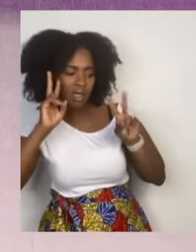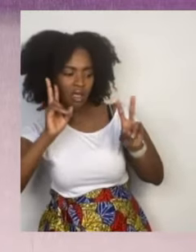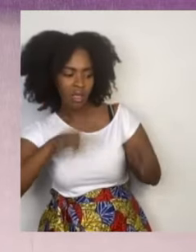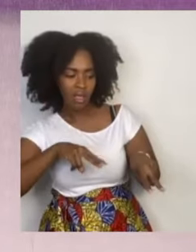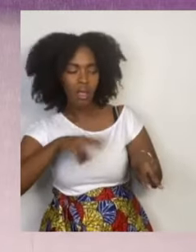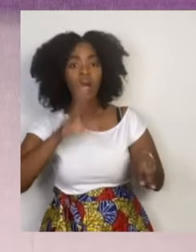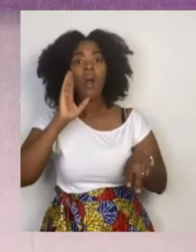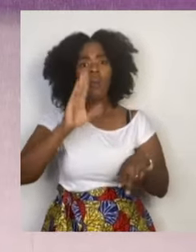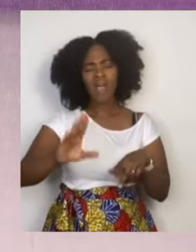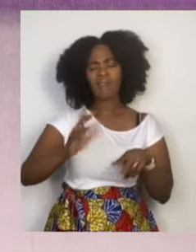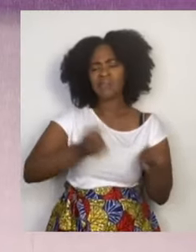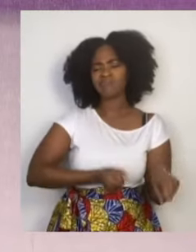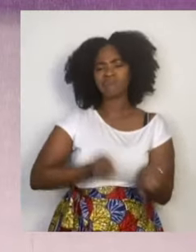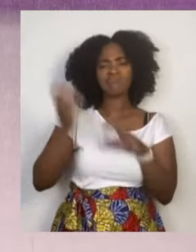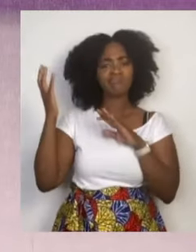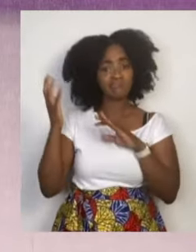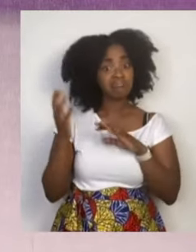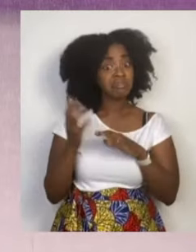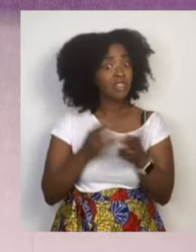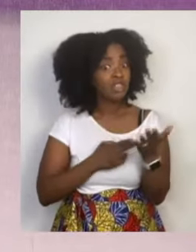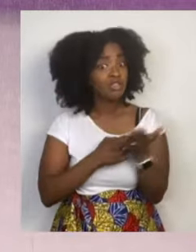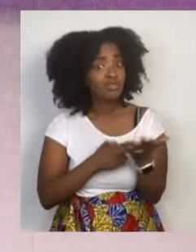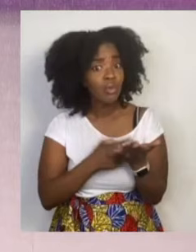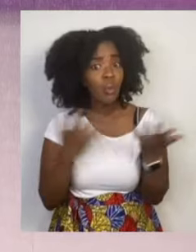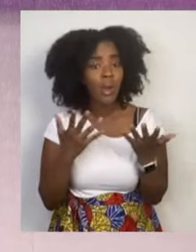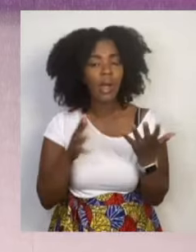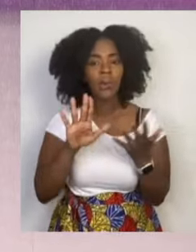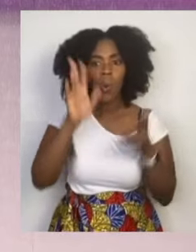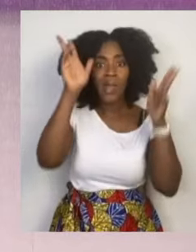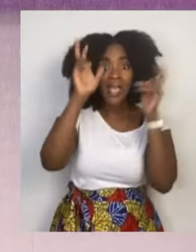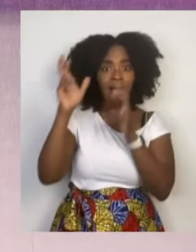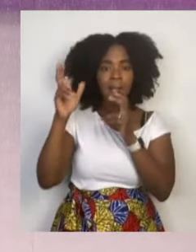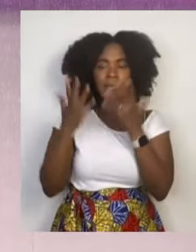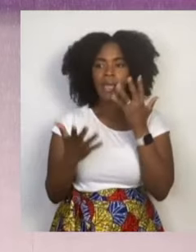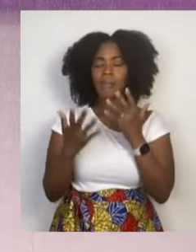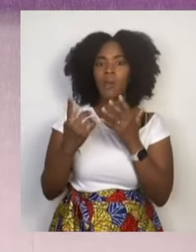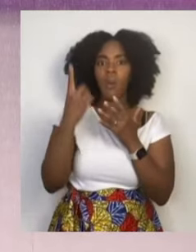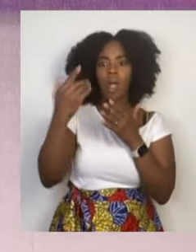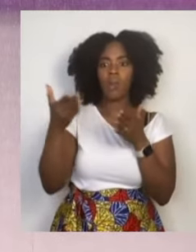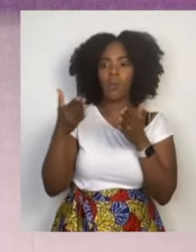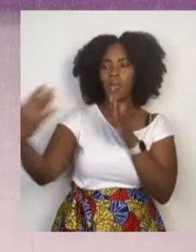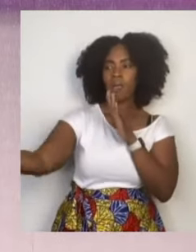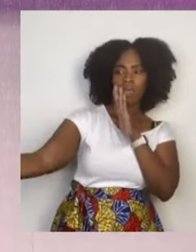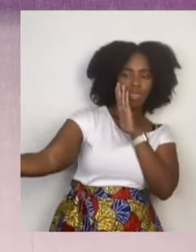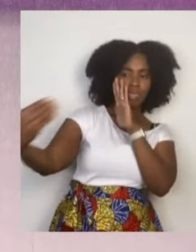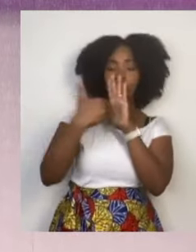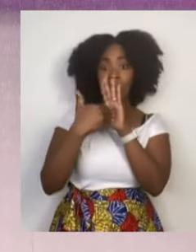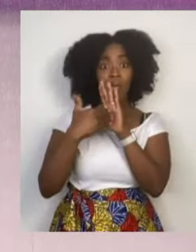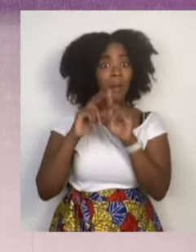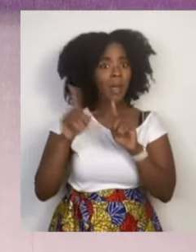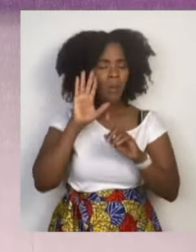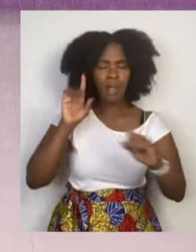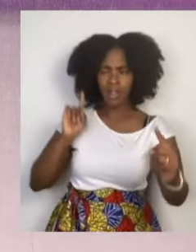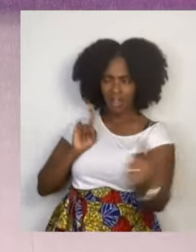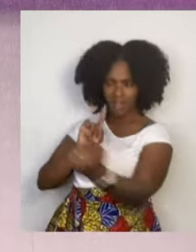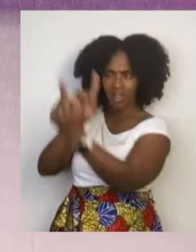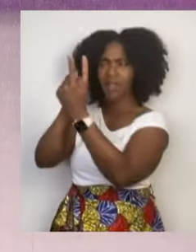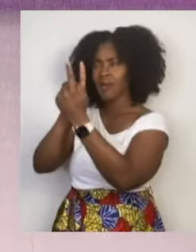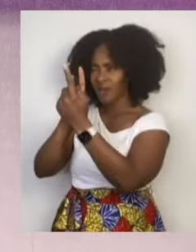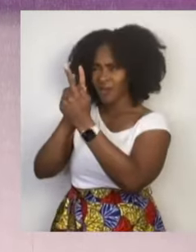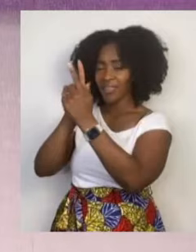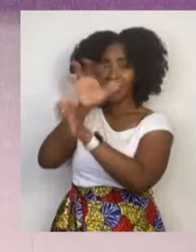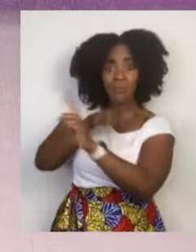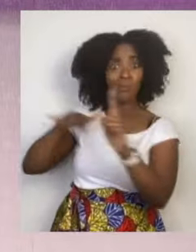come at you one way, but that joker gonna meet the presence of God and have to flee seven ways. Here's